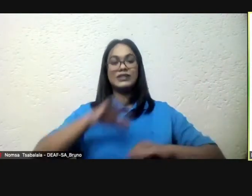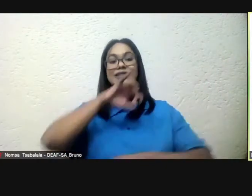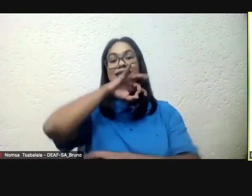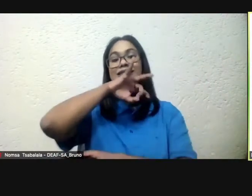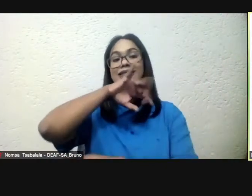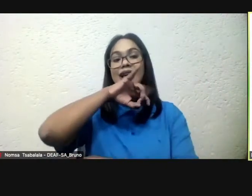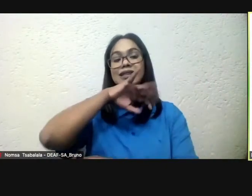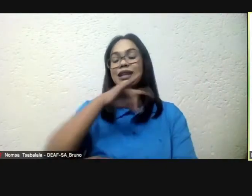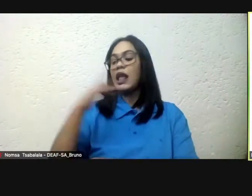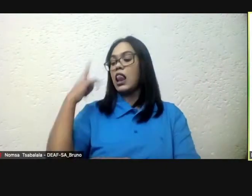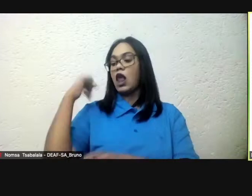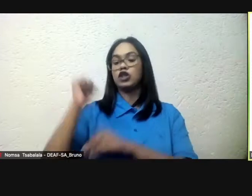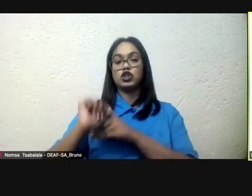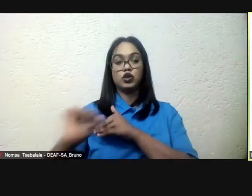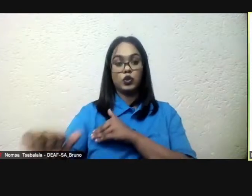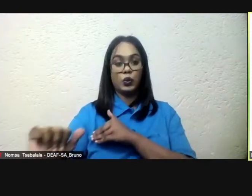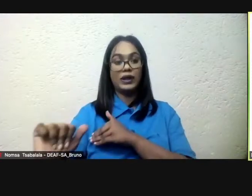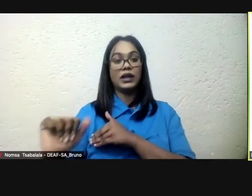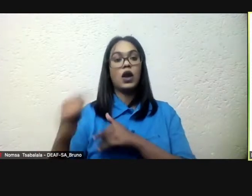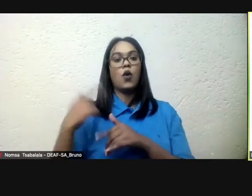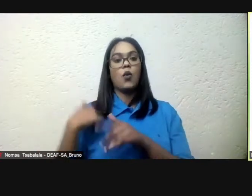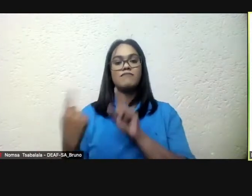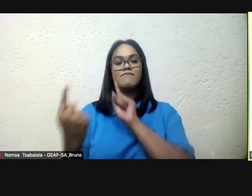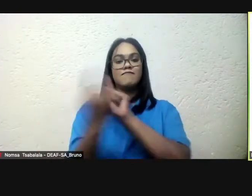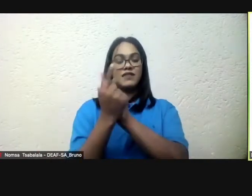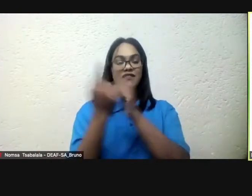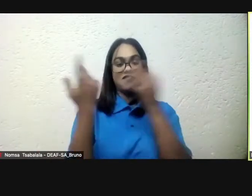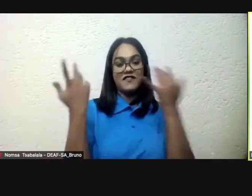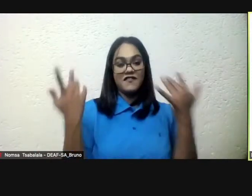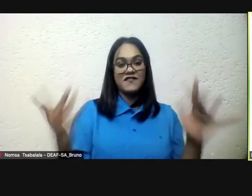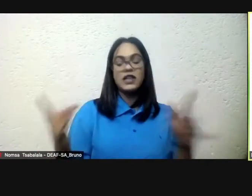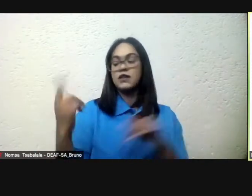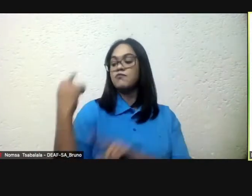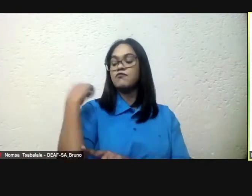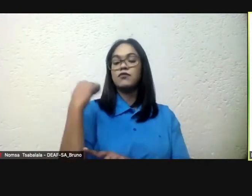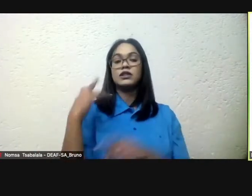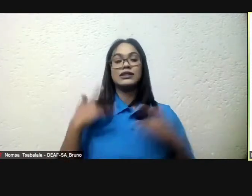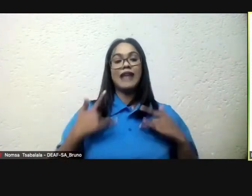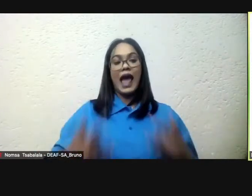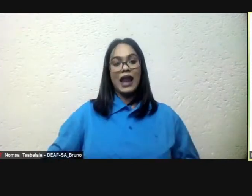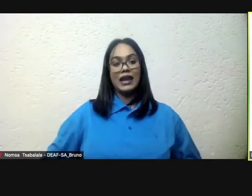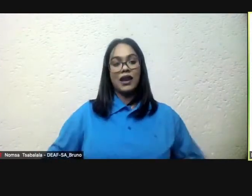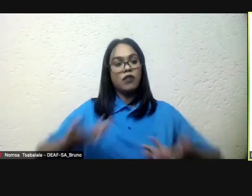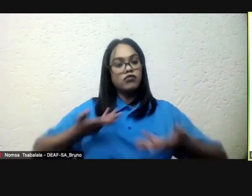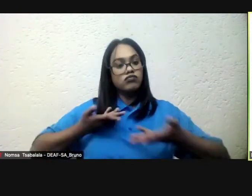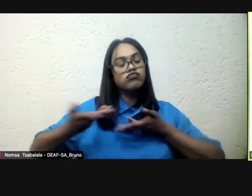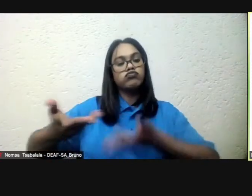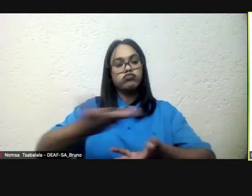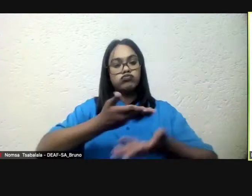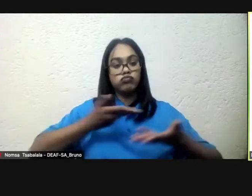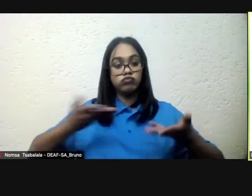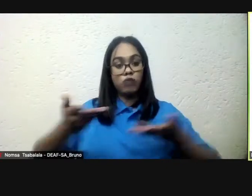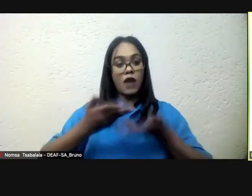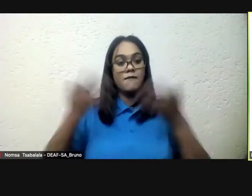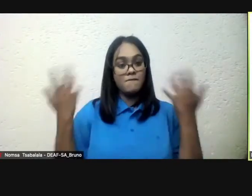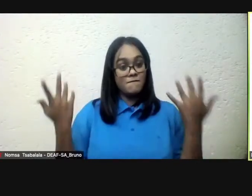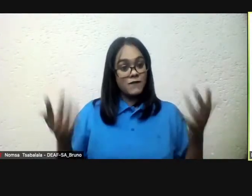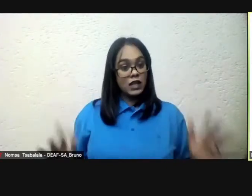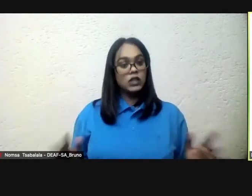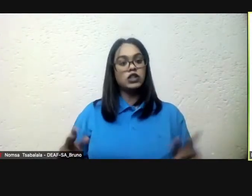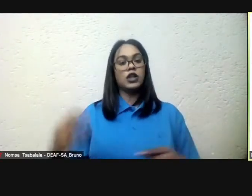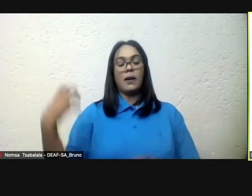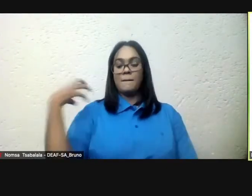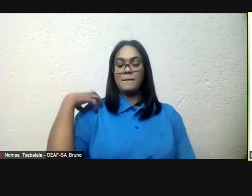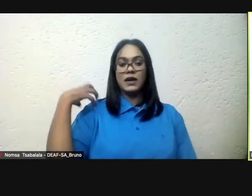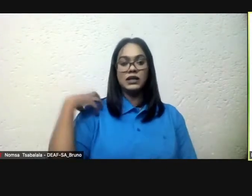national coronavirus met, followed by cabinet on Sunday, and the premiers and mayors